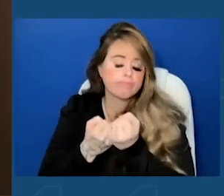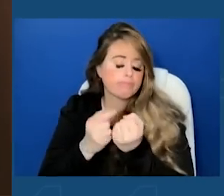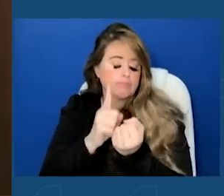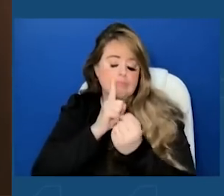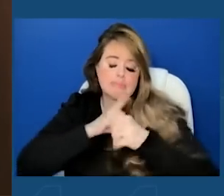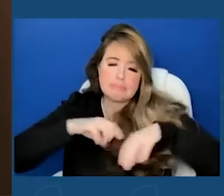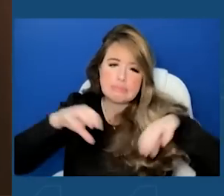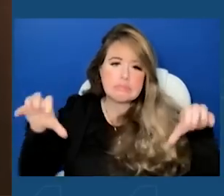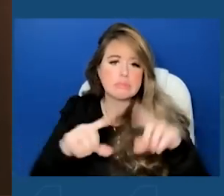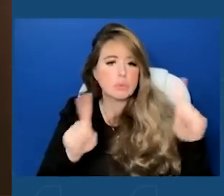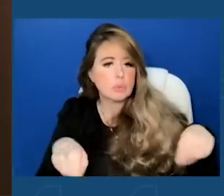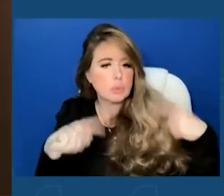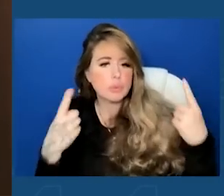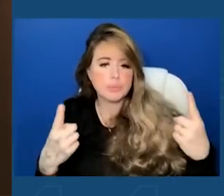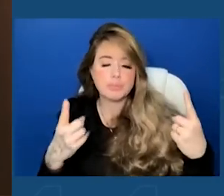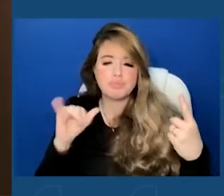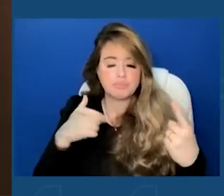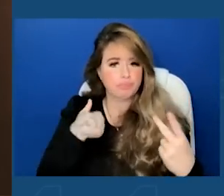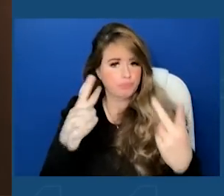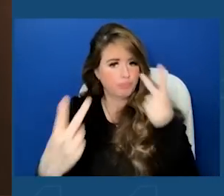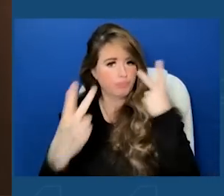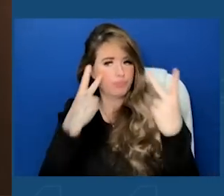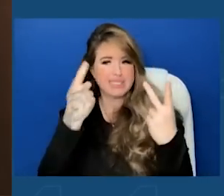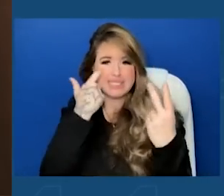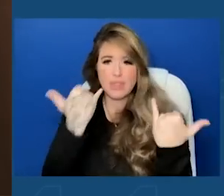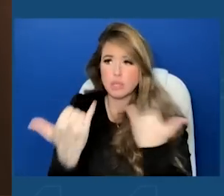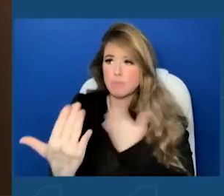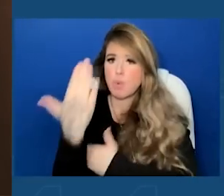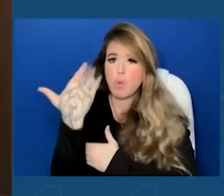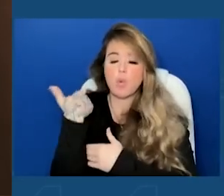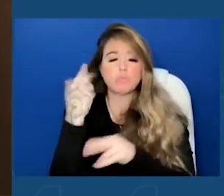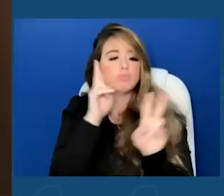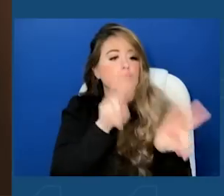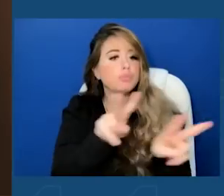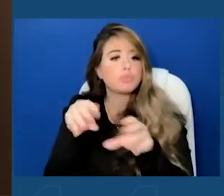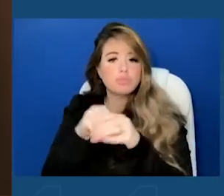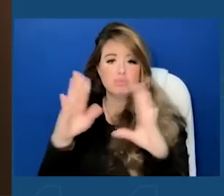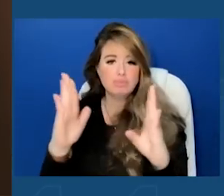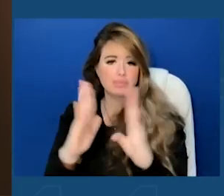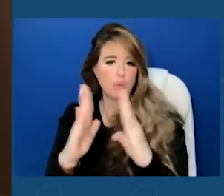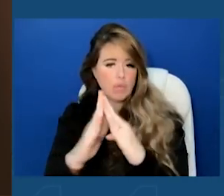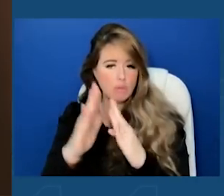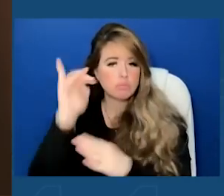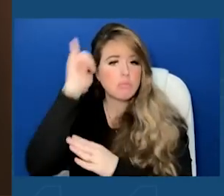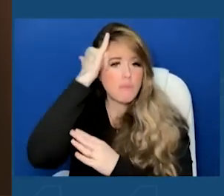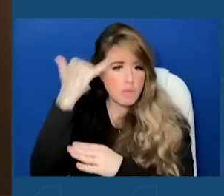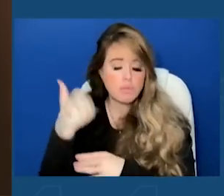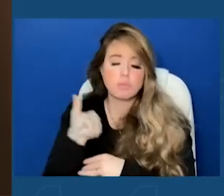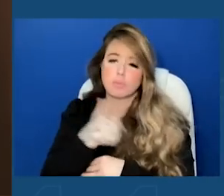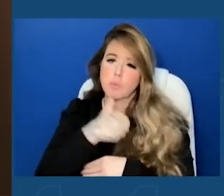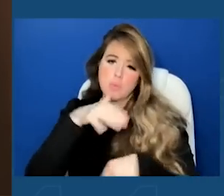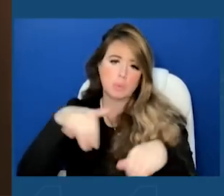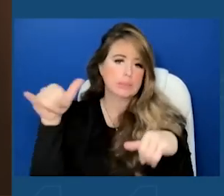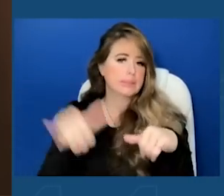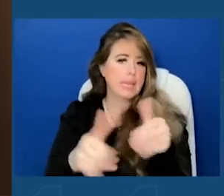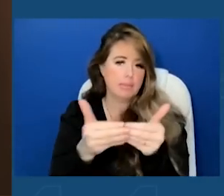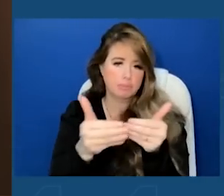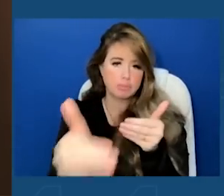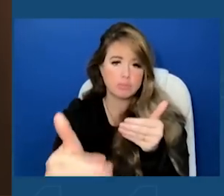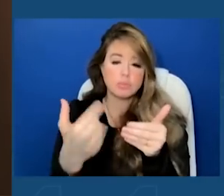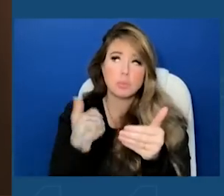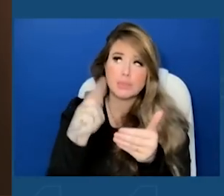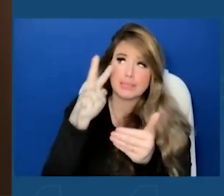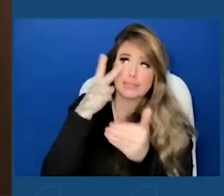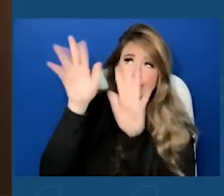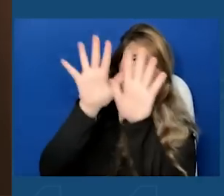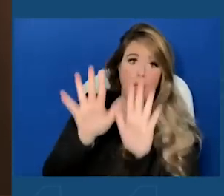So that is what I just witnessed on the ground this morning. I'm in downtown Buffalo. We'll continue to be here. And as much as we can see the skies right now, we know